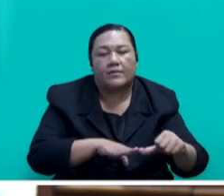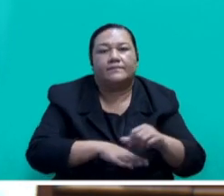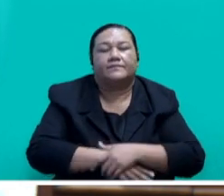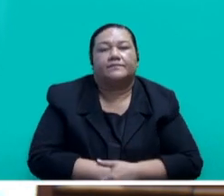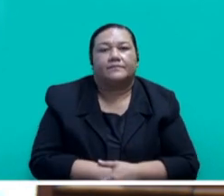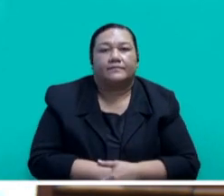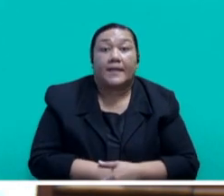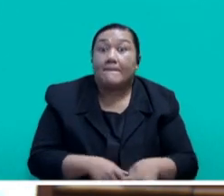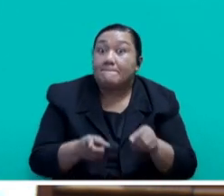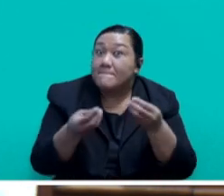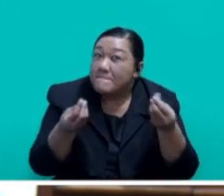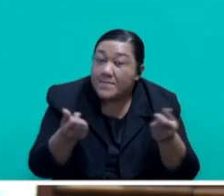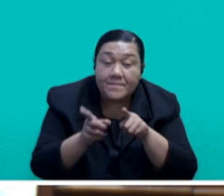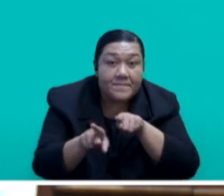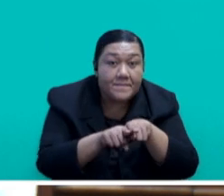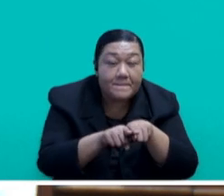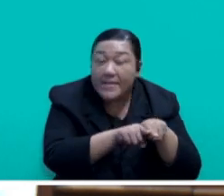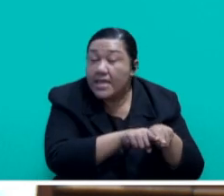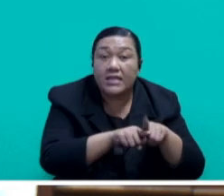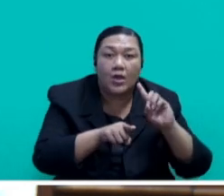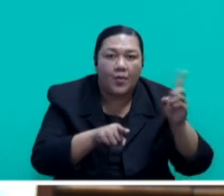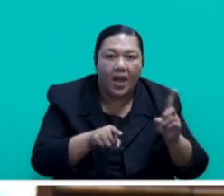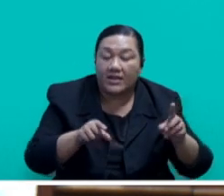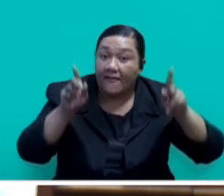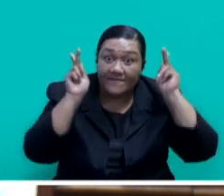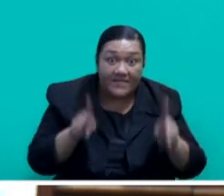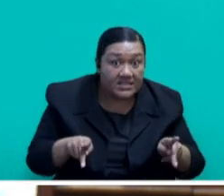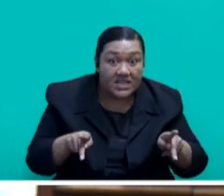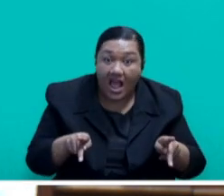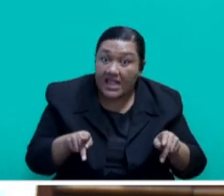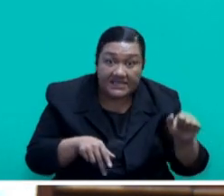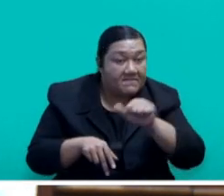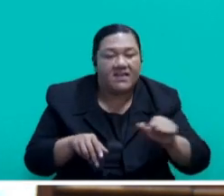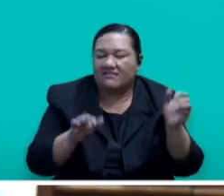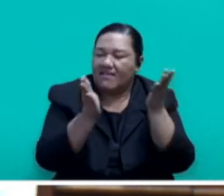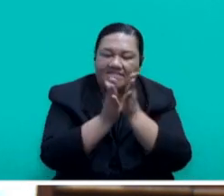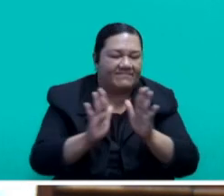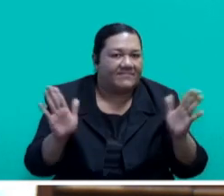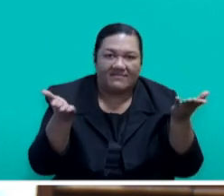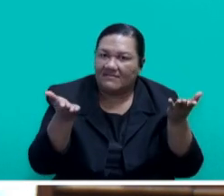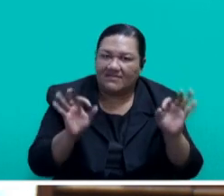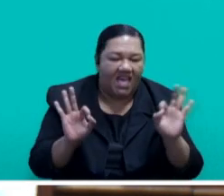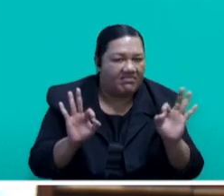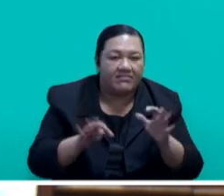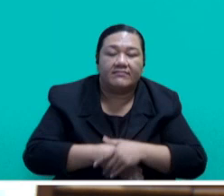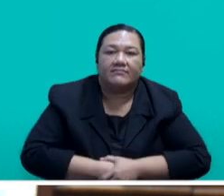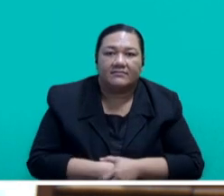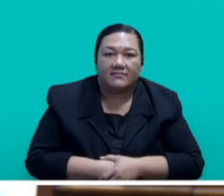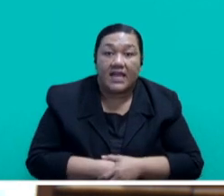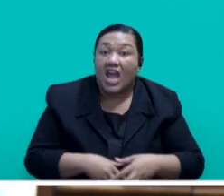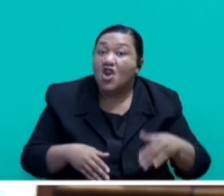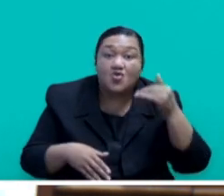This simply means that we do not have the fiscal space. In other words, Mr. Speaker, sir, there is no